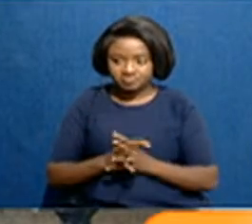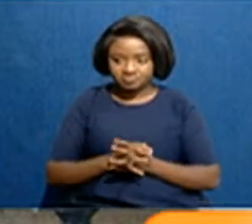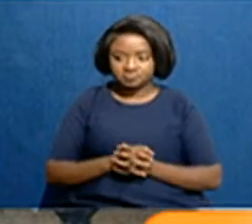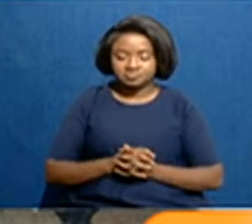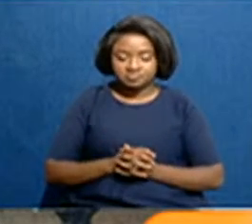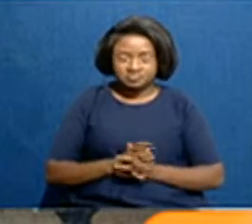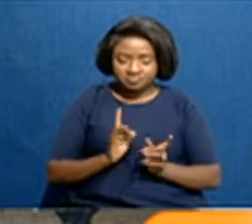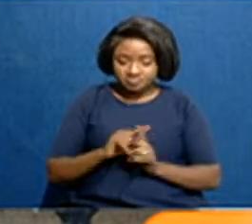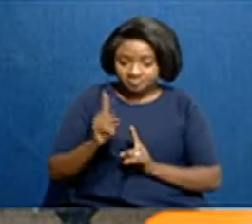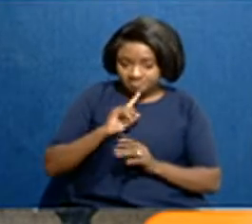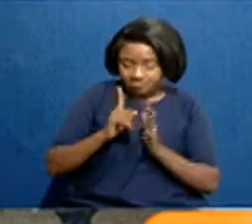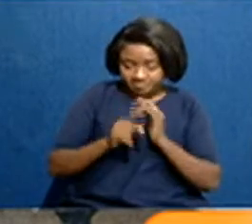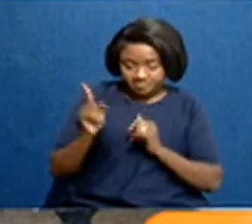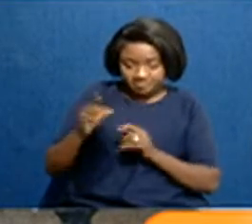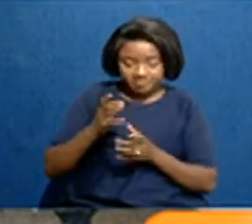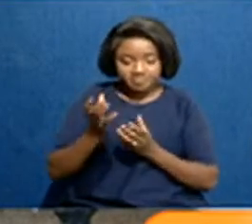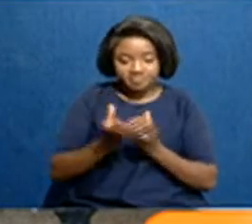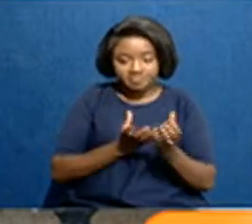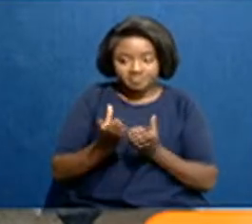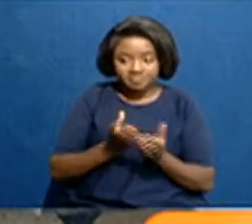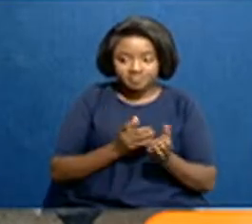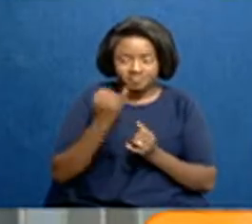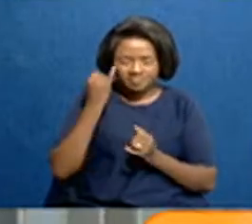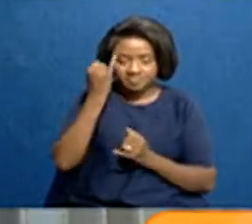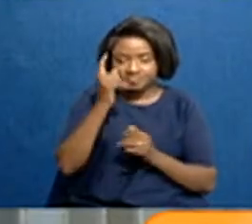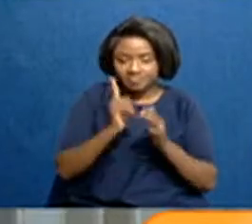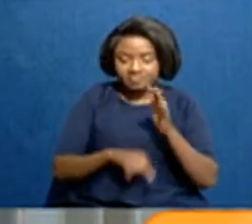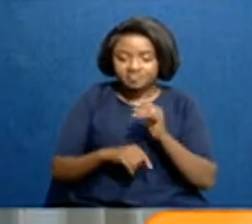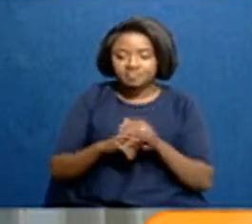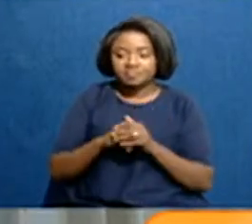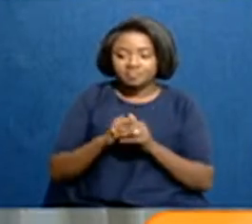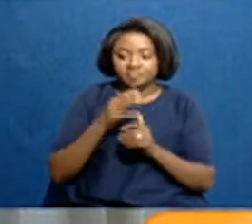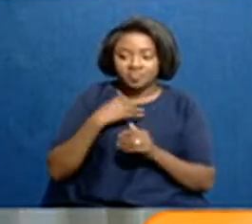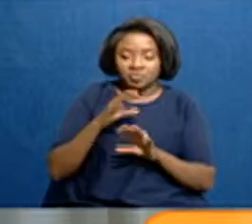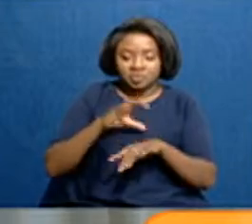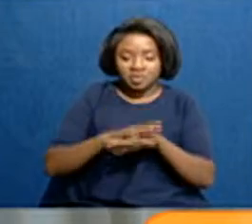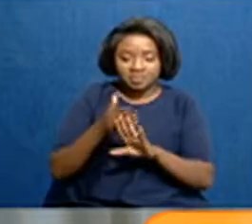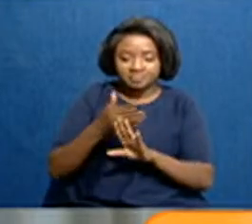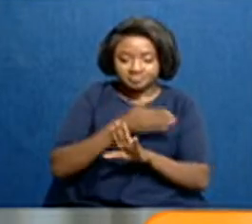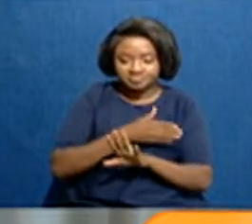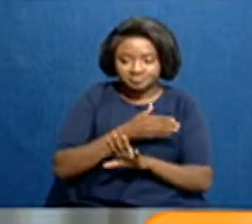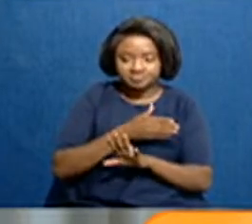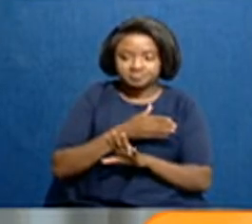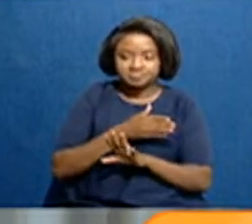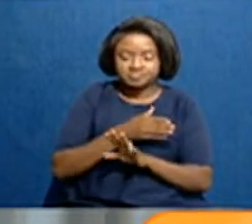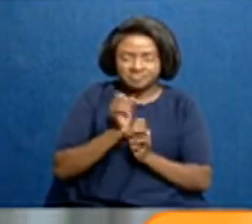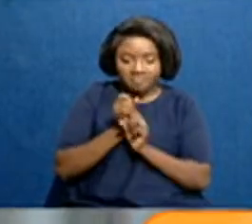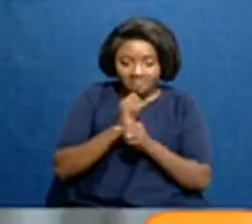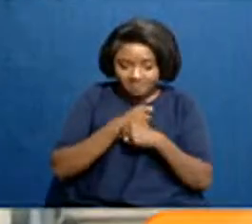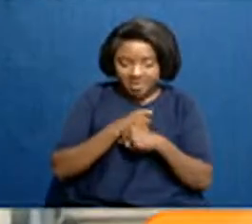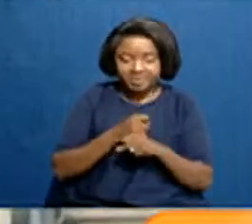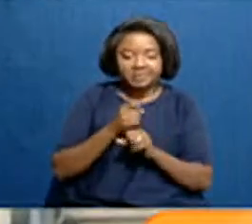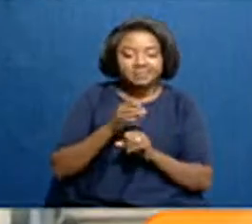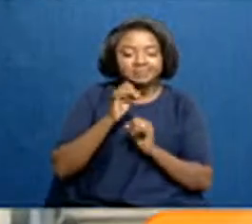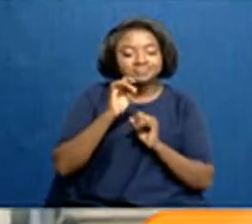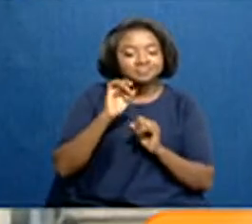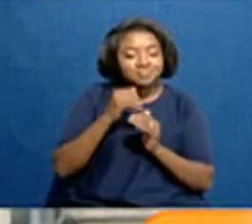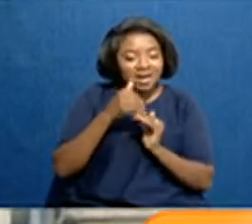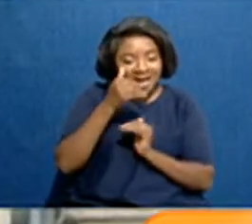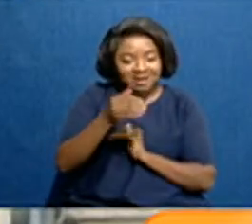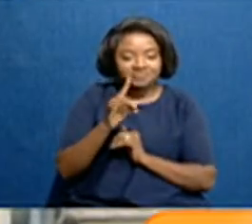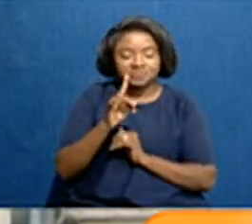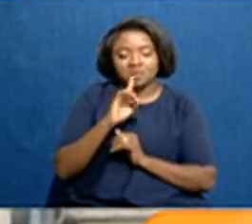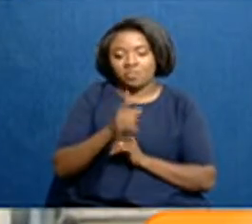Wambogo, the farm's business model is mainly to produce pre-ordered seedlings. 99% of what you can